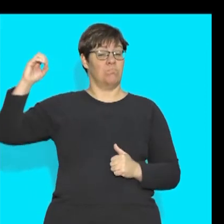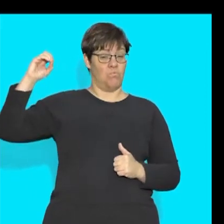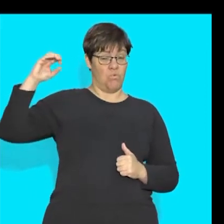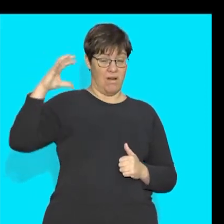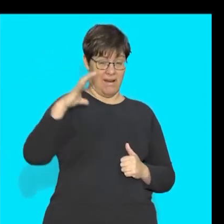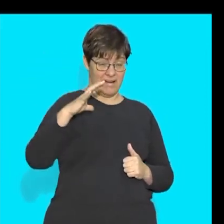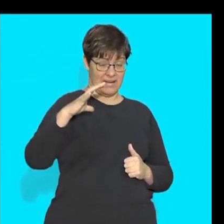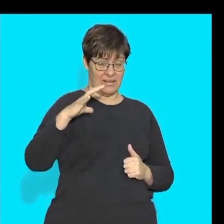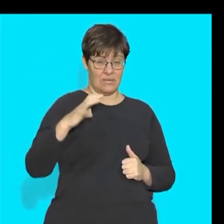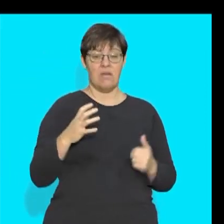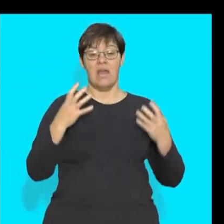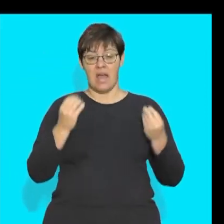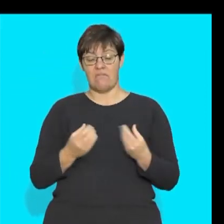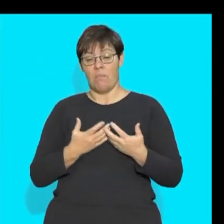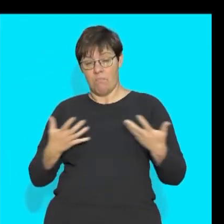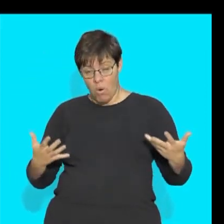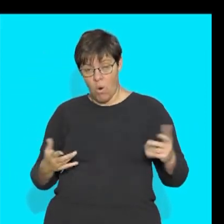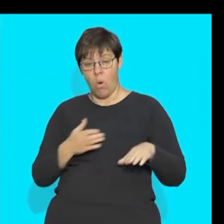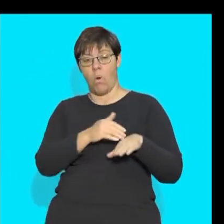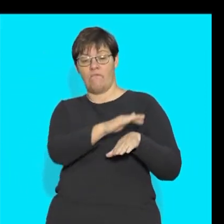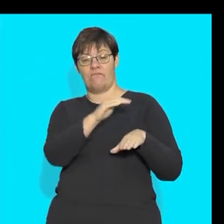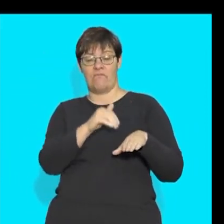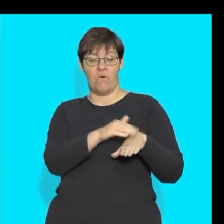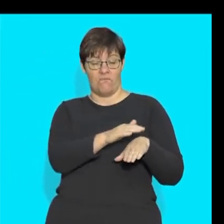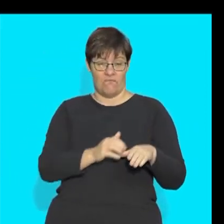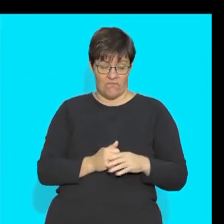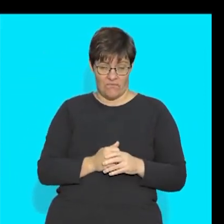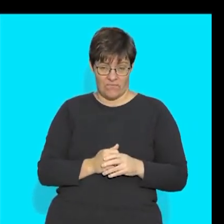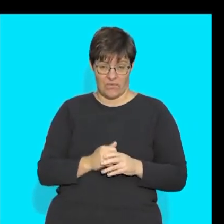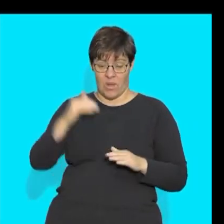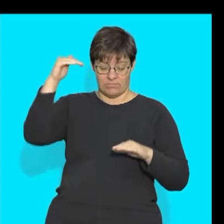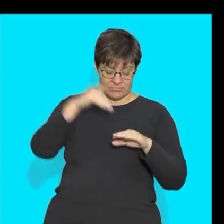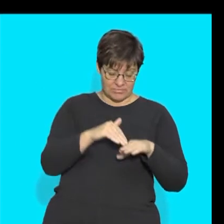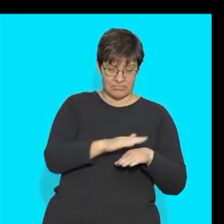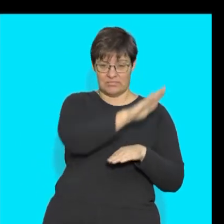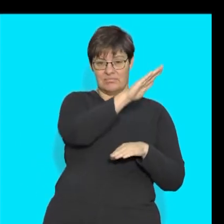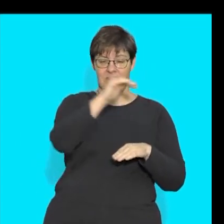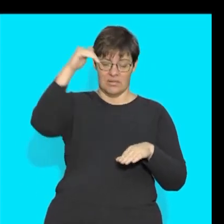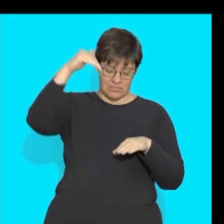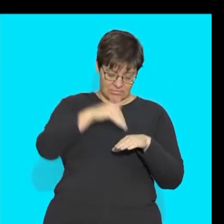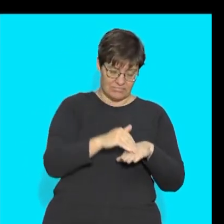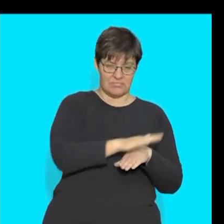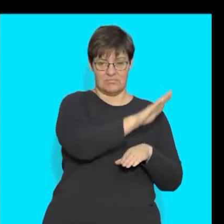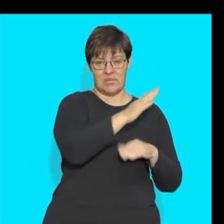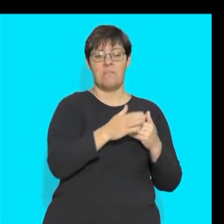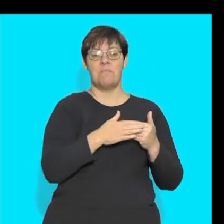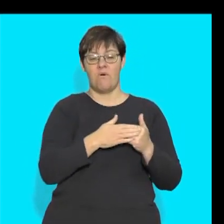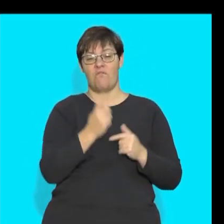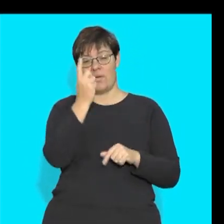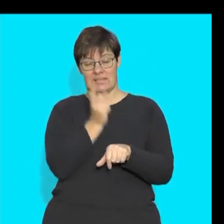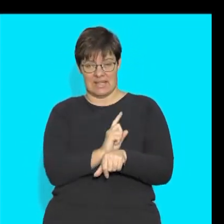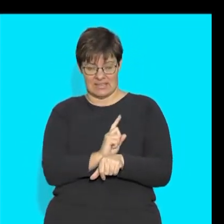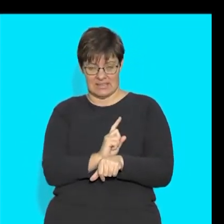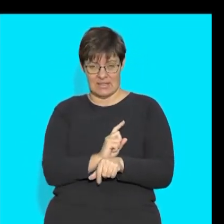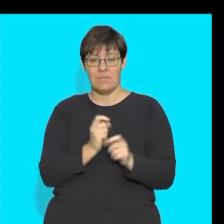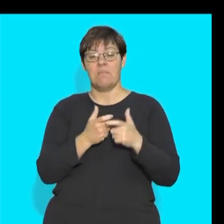brighter. We're going to have more photons, which means we're going to have more photoelectrons ejected per second.